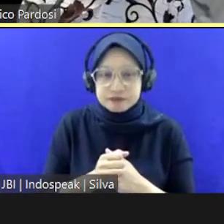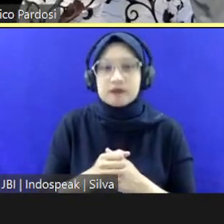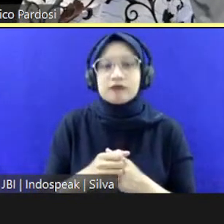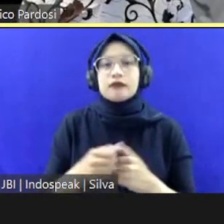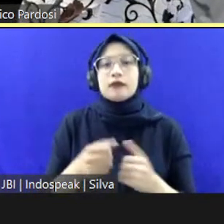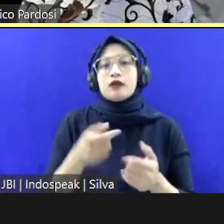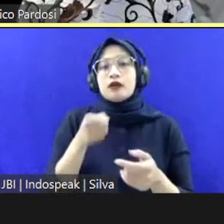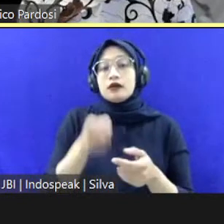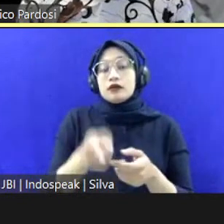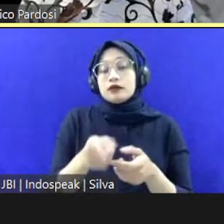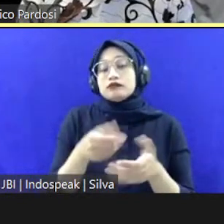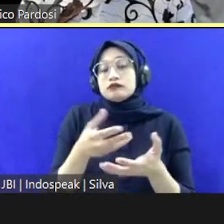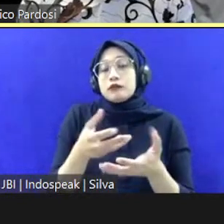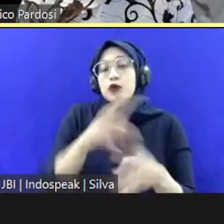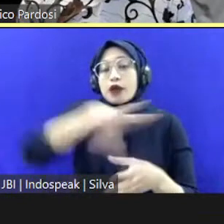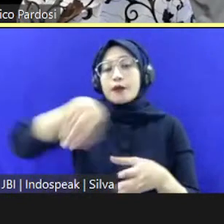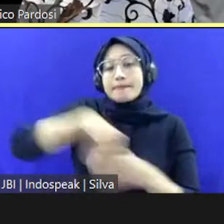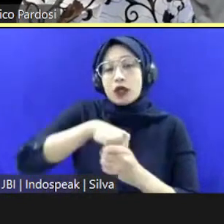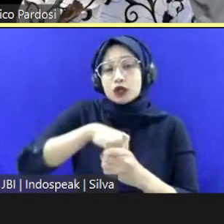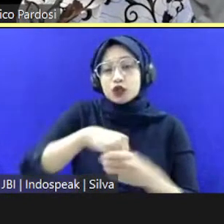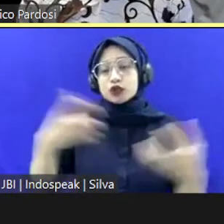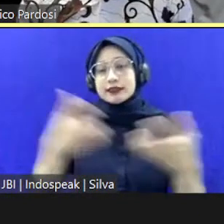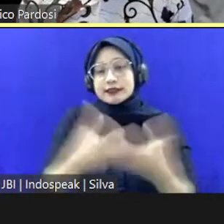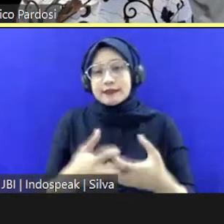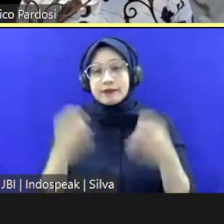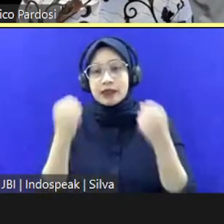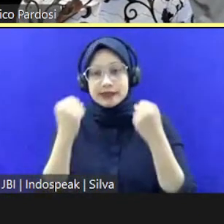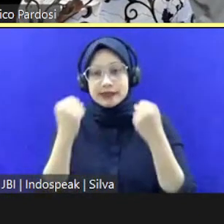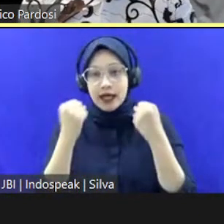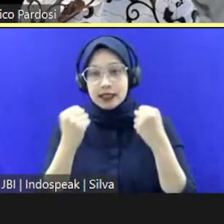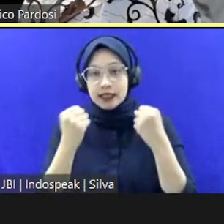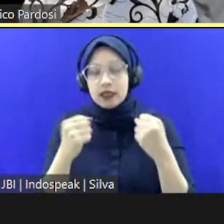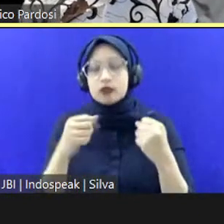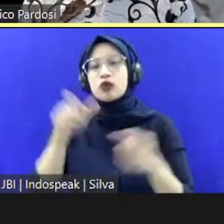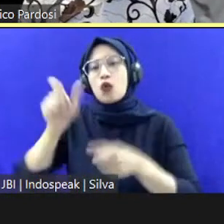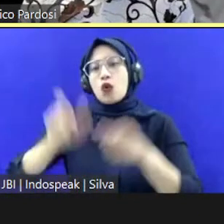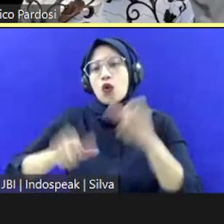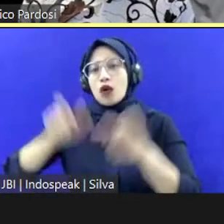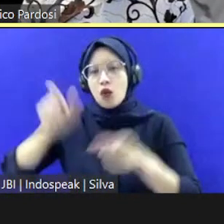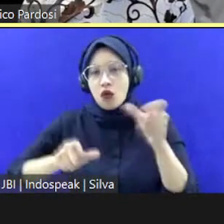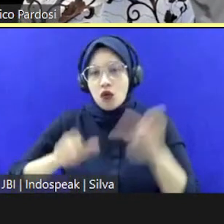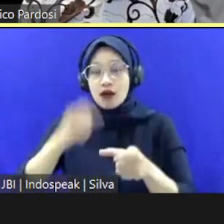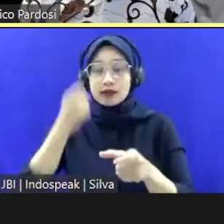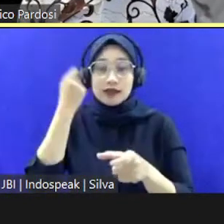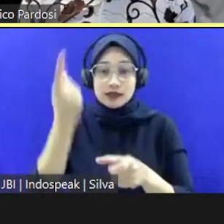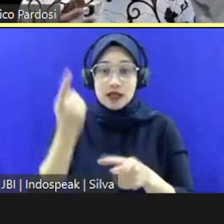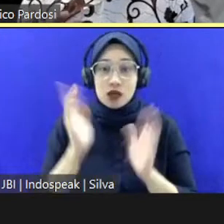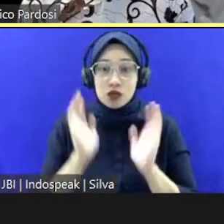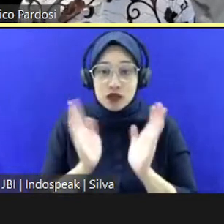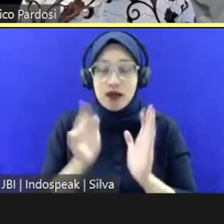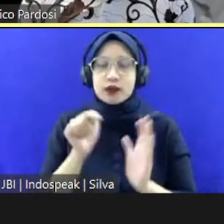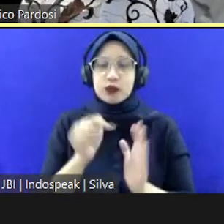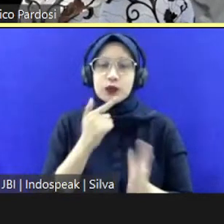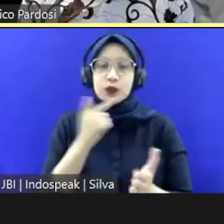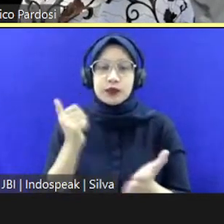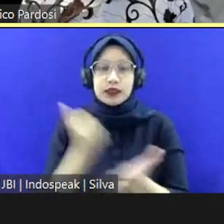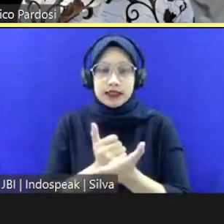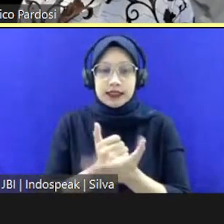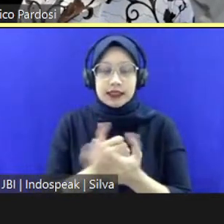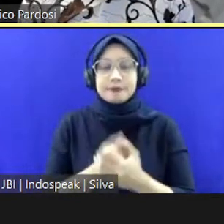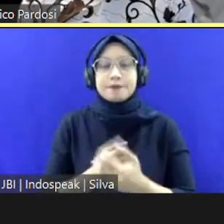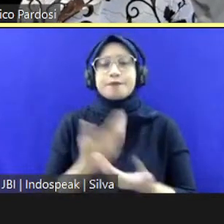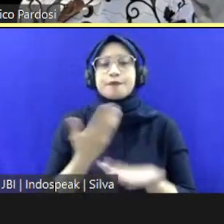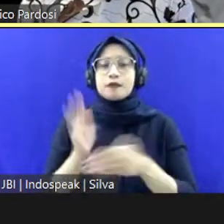of the healthcare system, which is also important for the funders to recognize themselves. So in the future, I